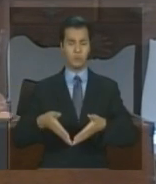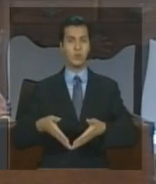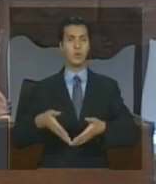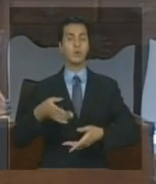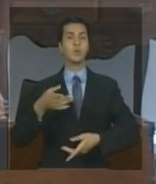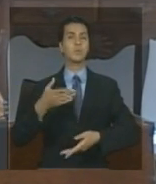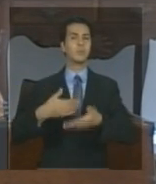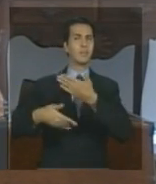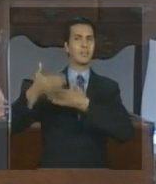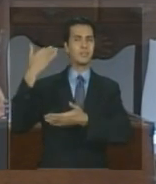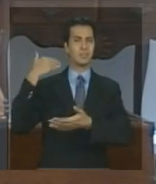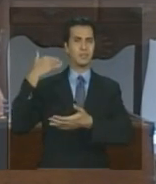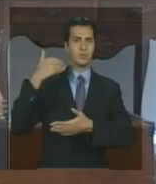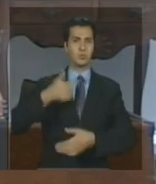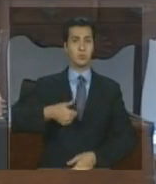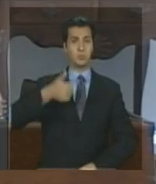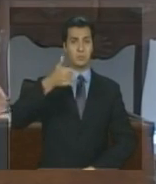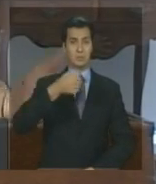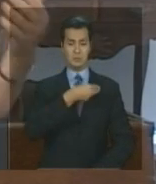veio ao Brasil,